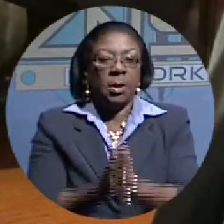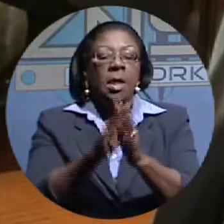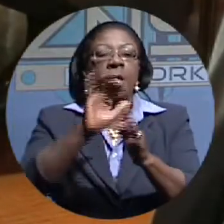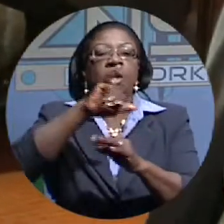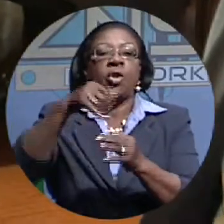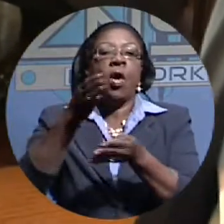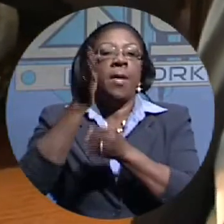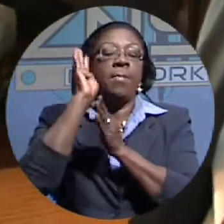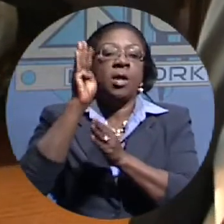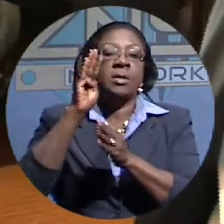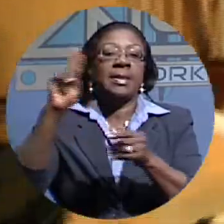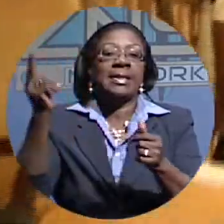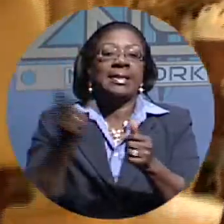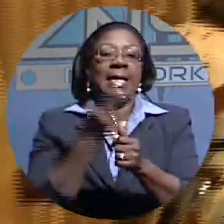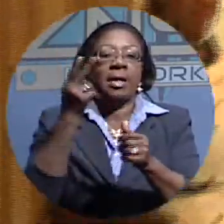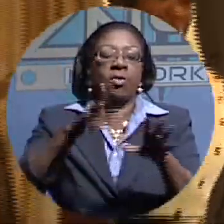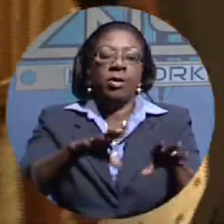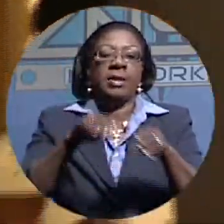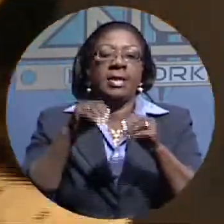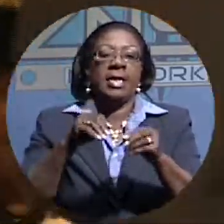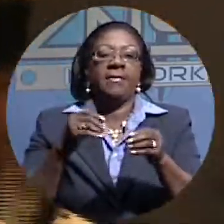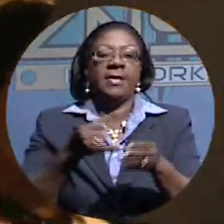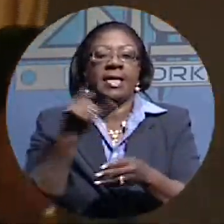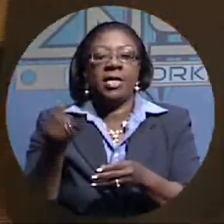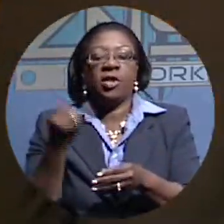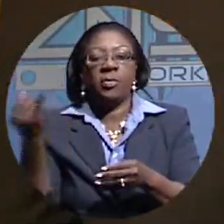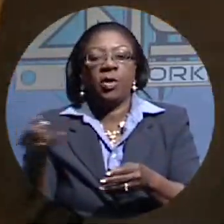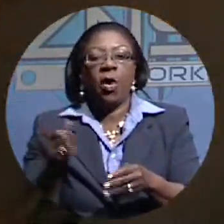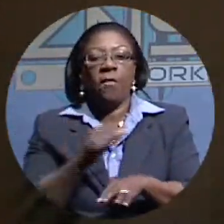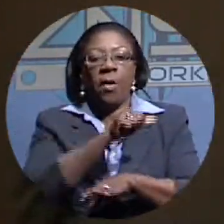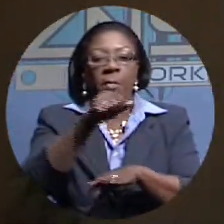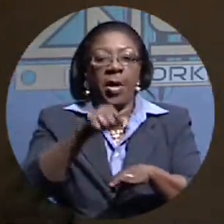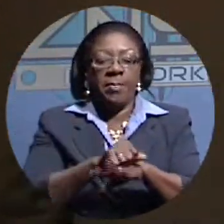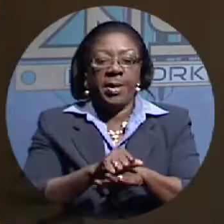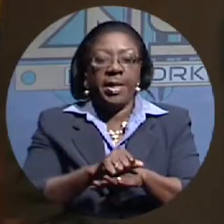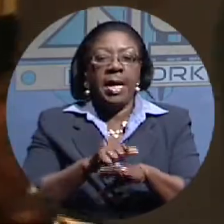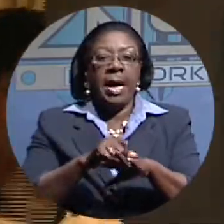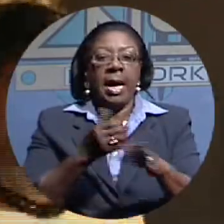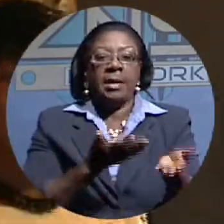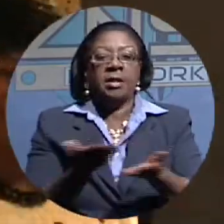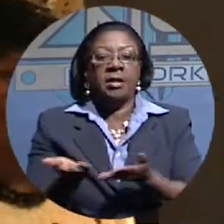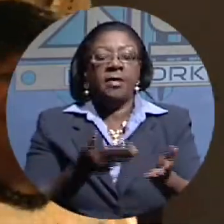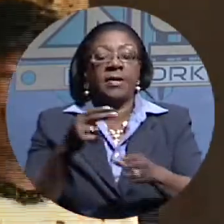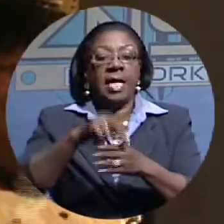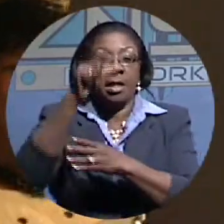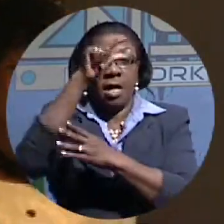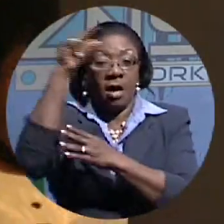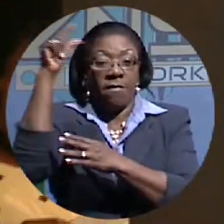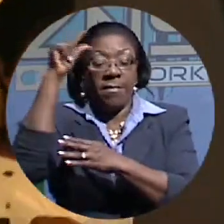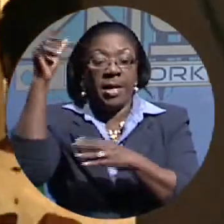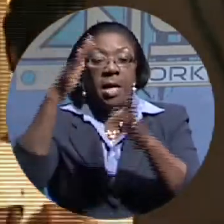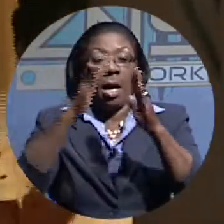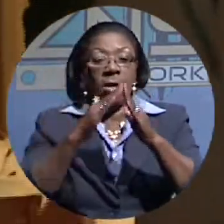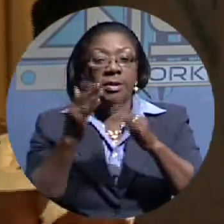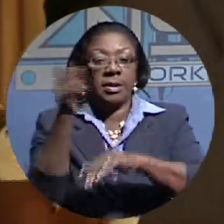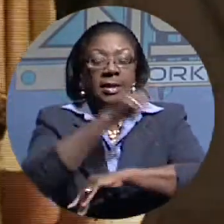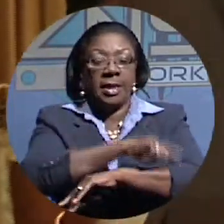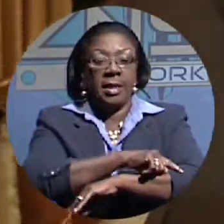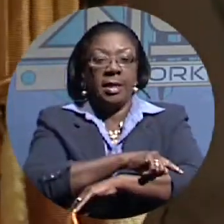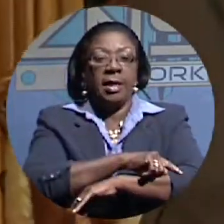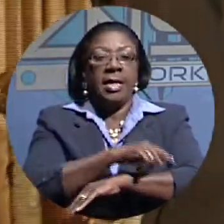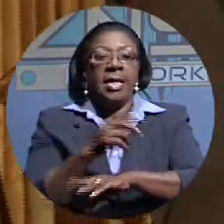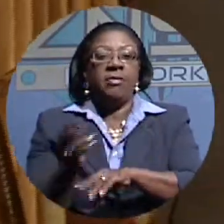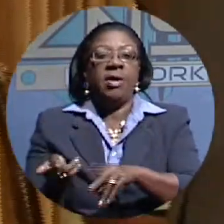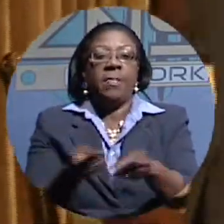John Bostwick II received his instruments of appointment as senator at a ceremony at Government House today. Mr. Bostwick replaces